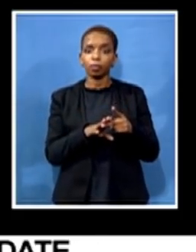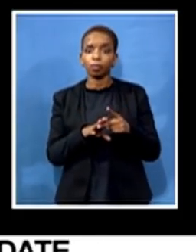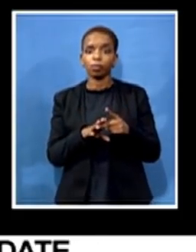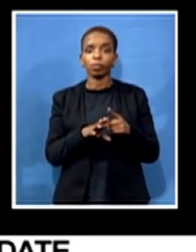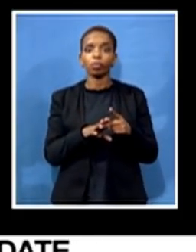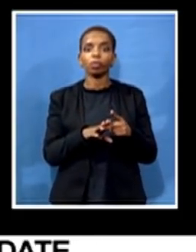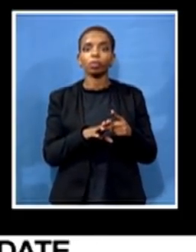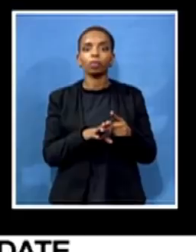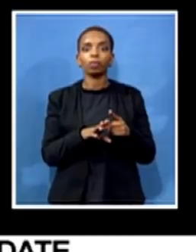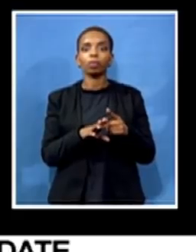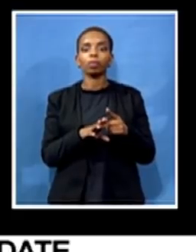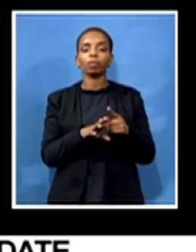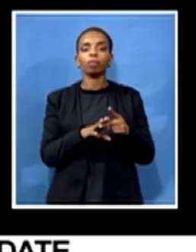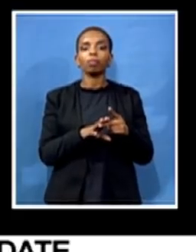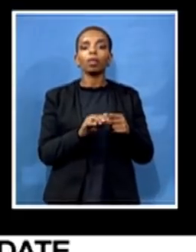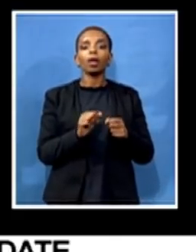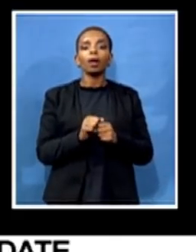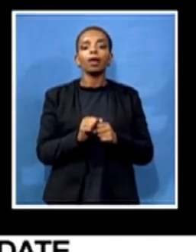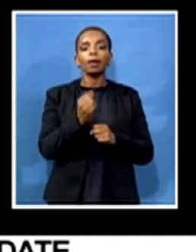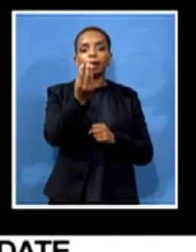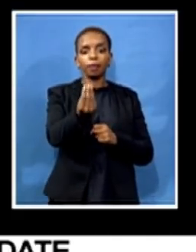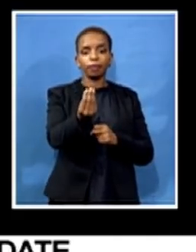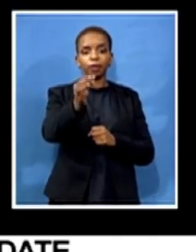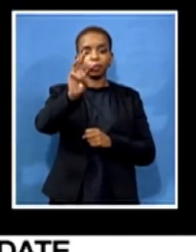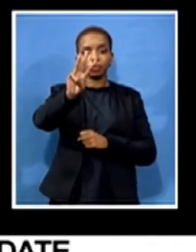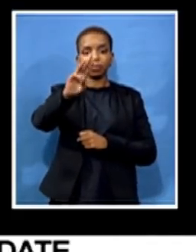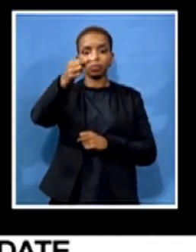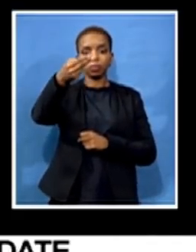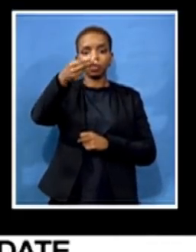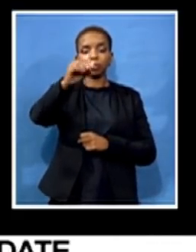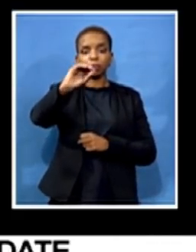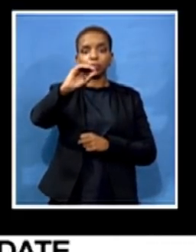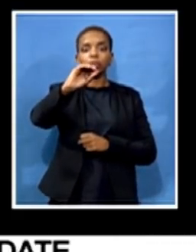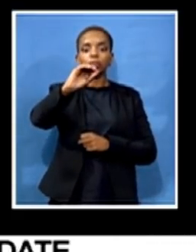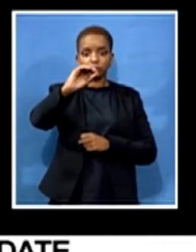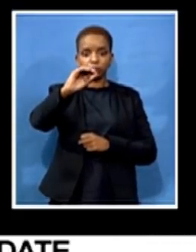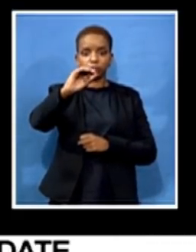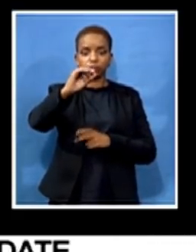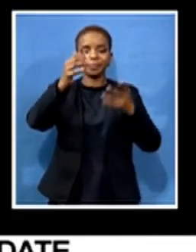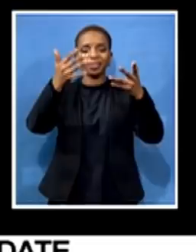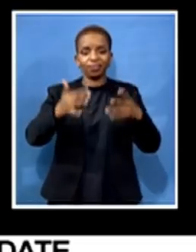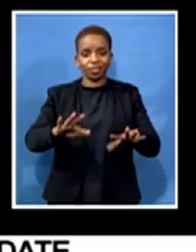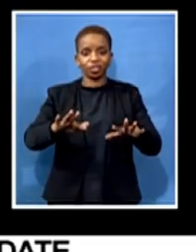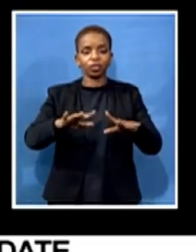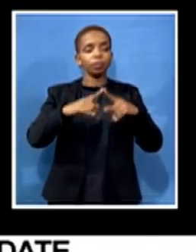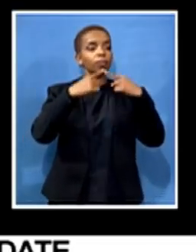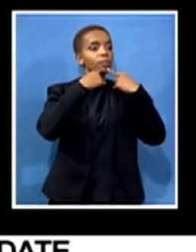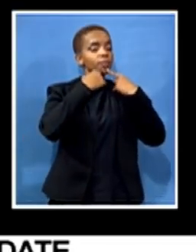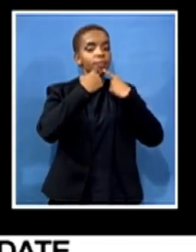WHO has actually published health benefits of